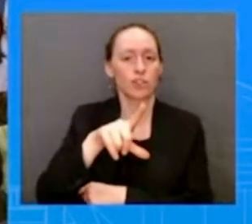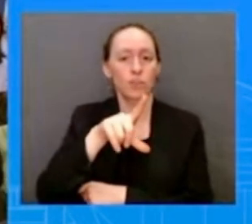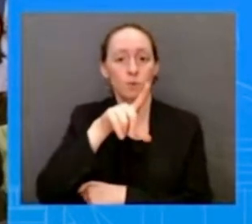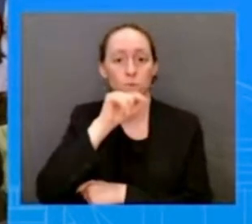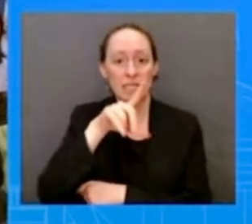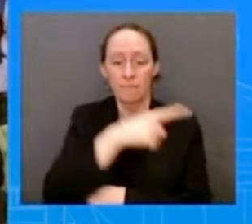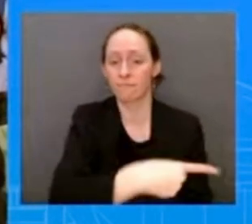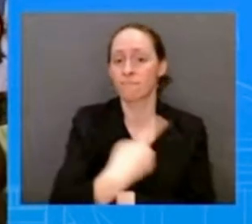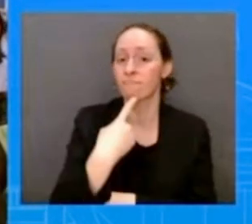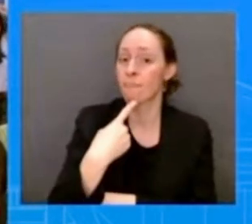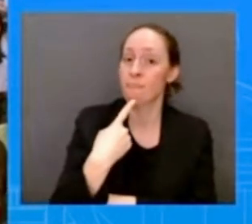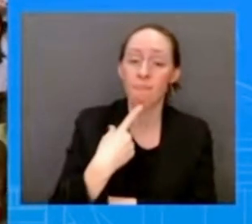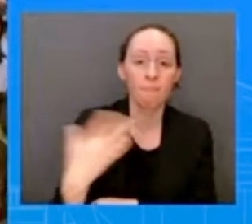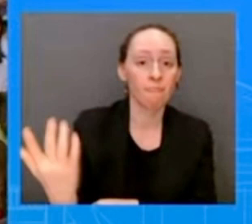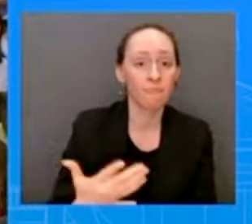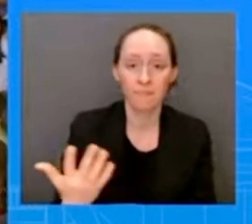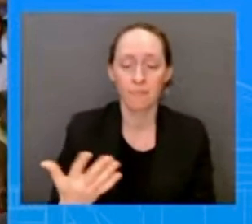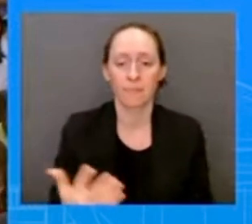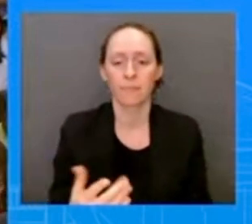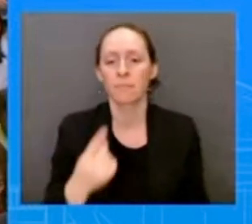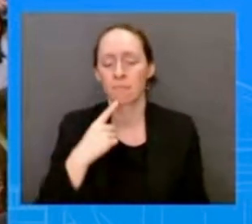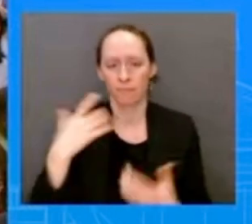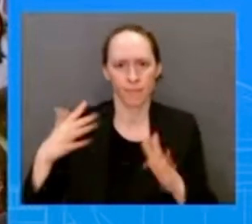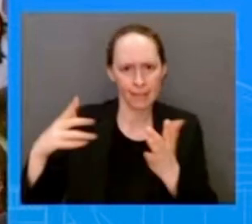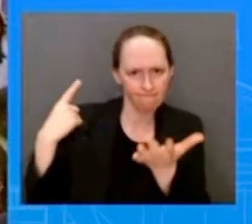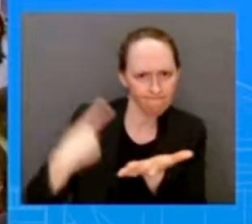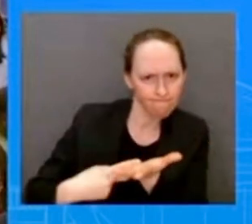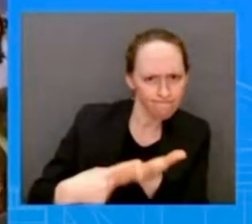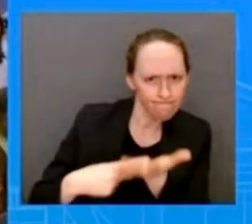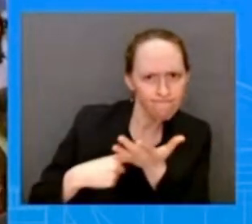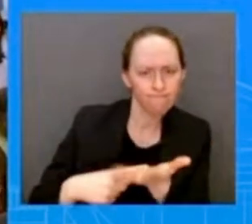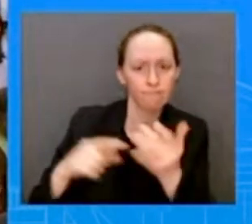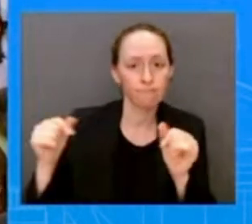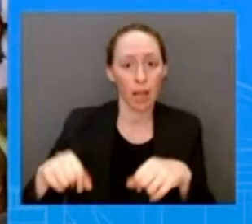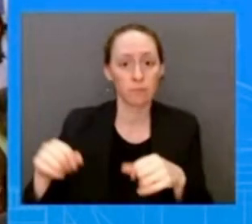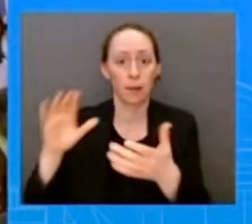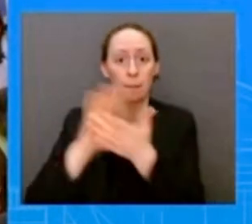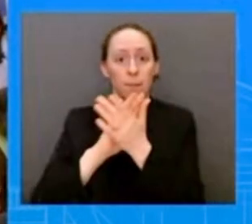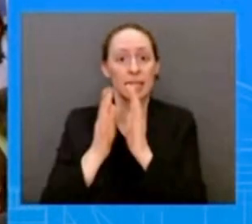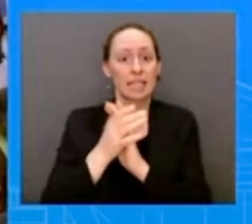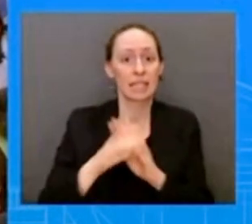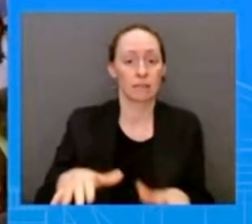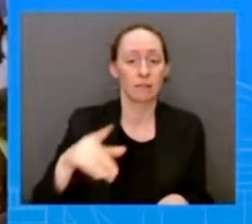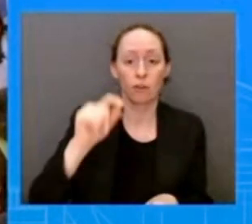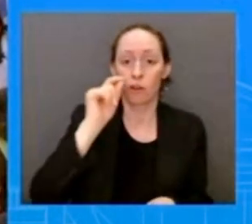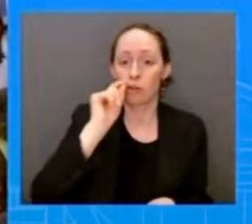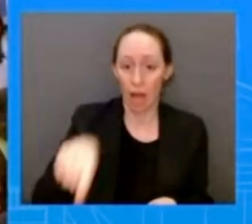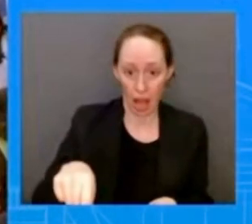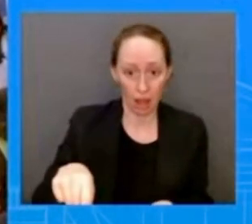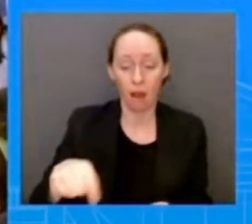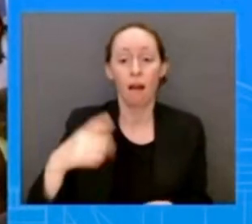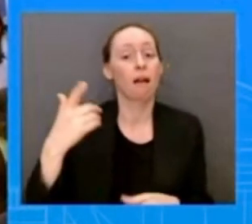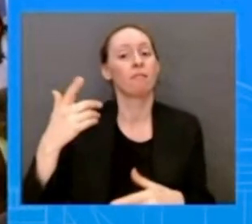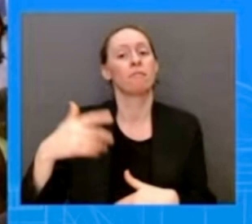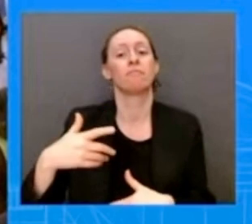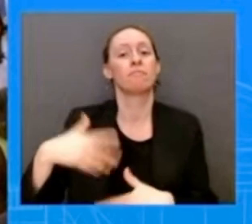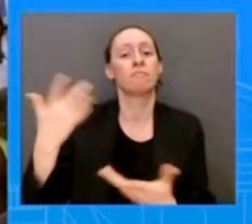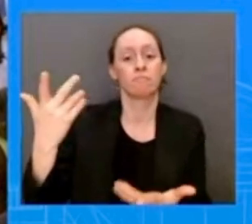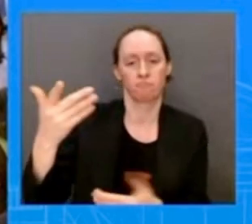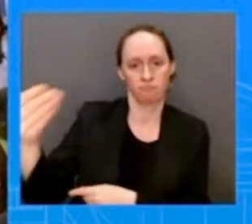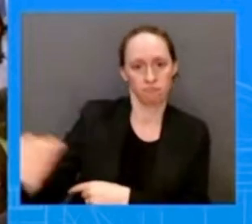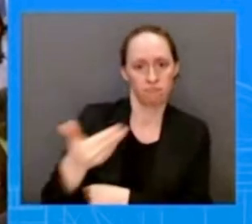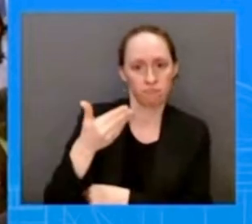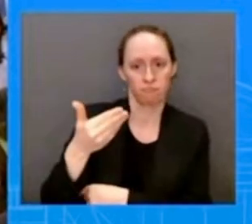to Ukraine, and he invited Lula to come and visit Ukraine. Do you believe that any efforts to mediate peace at